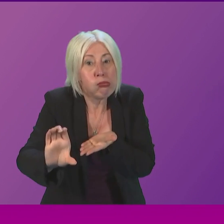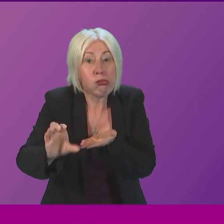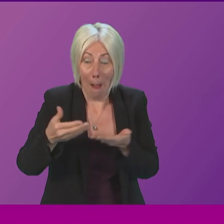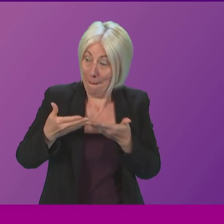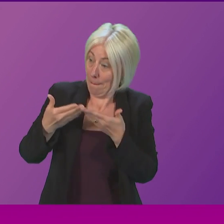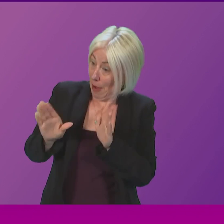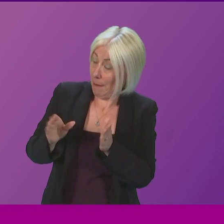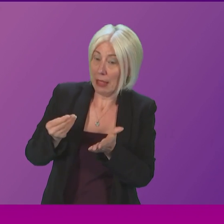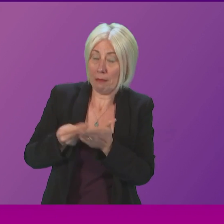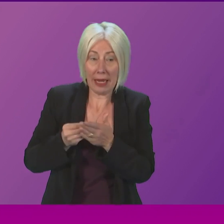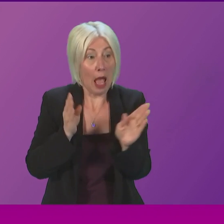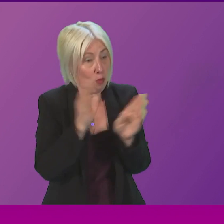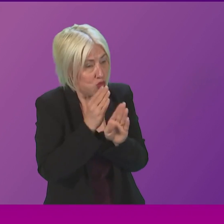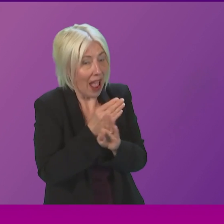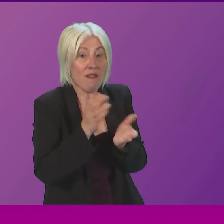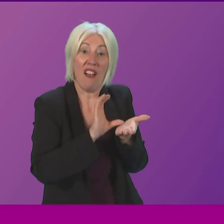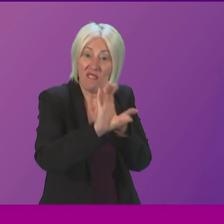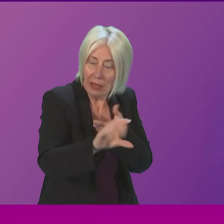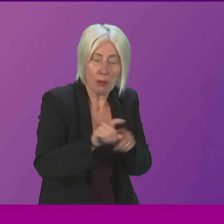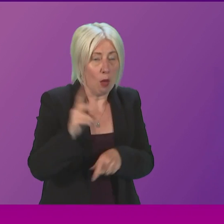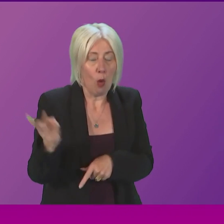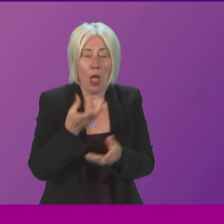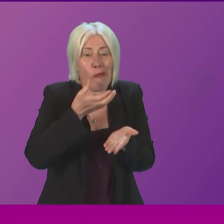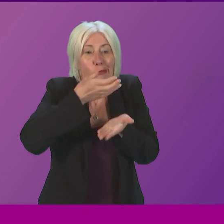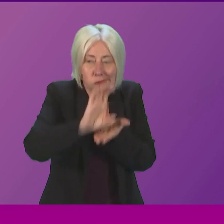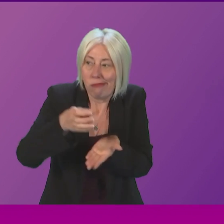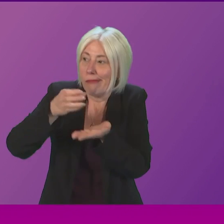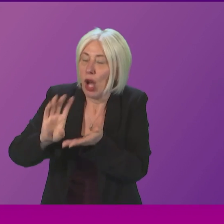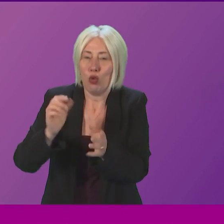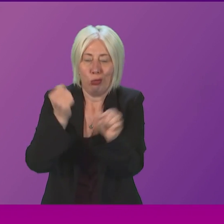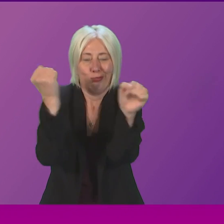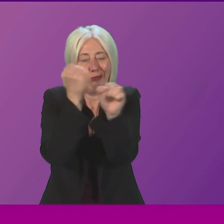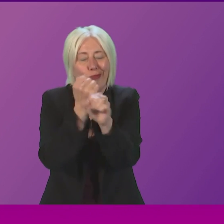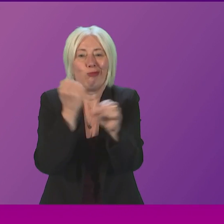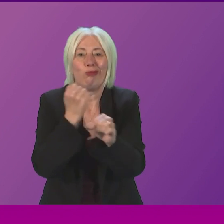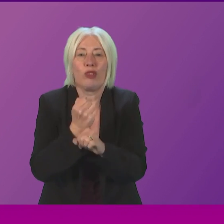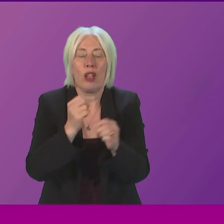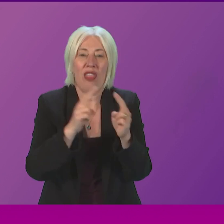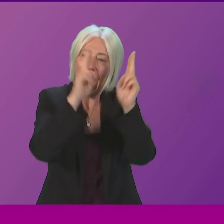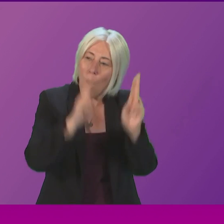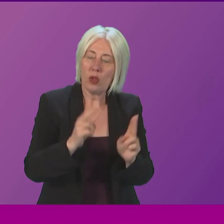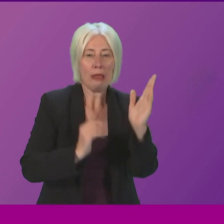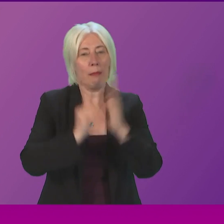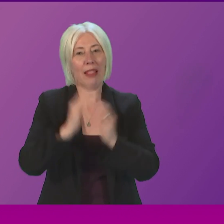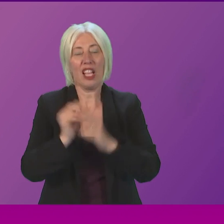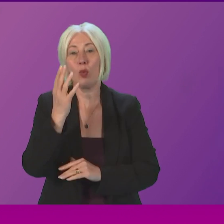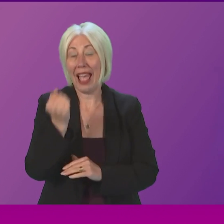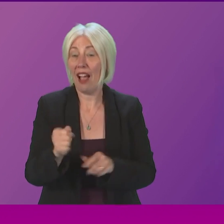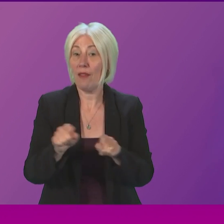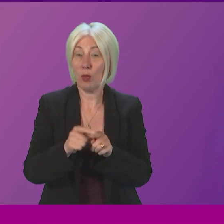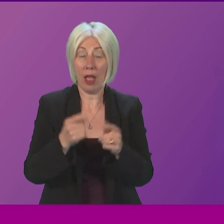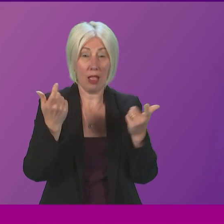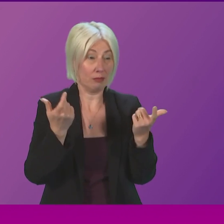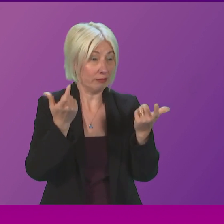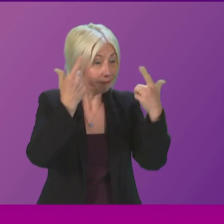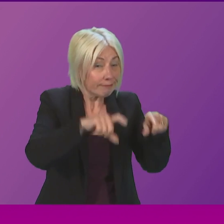public, of course, private investment as well, in relation to retrofitting our buildings, both residential